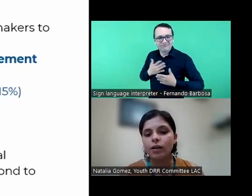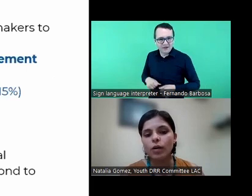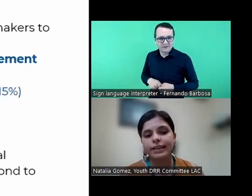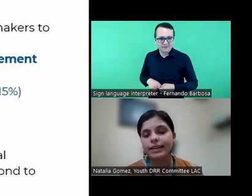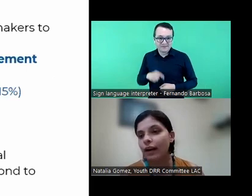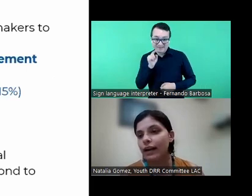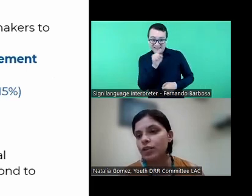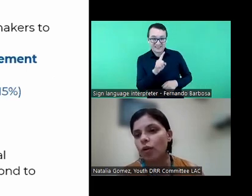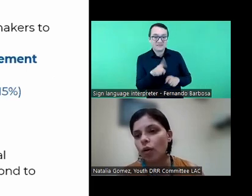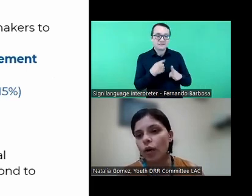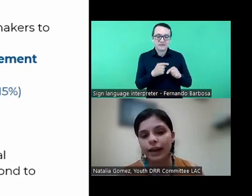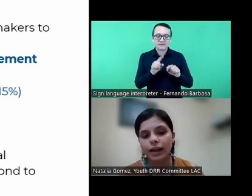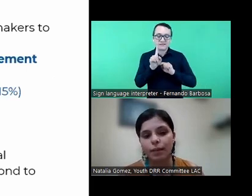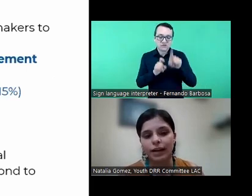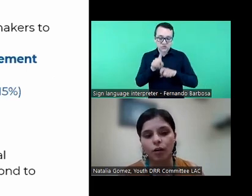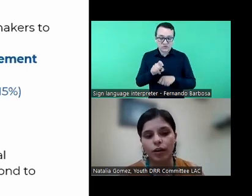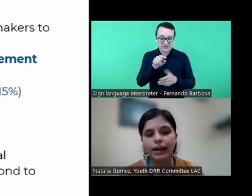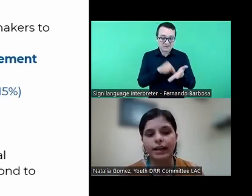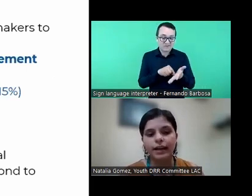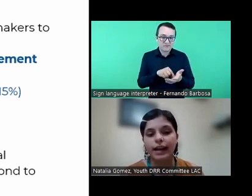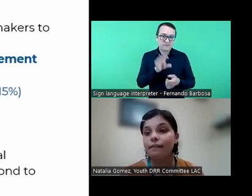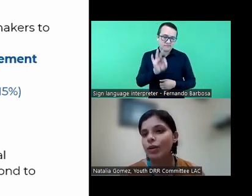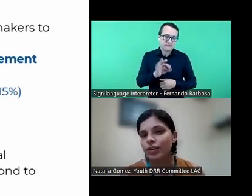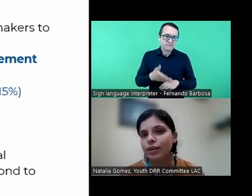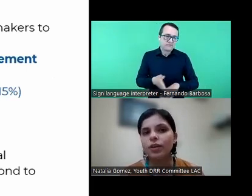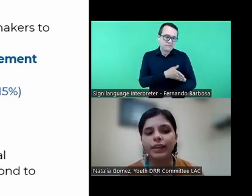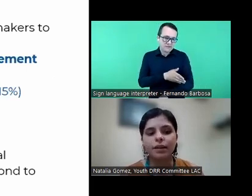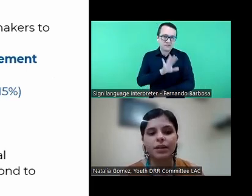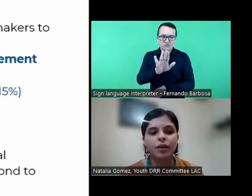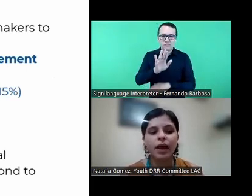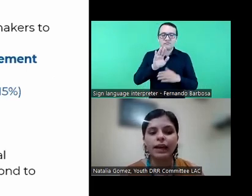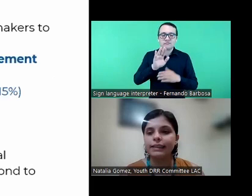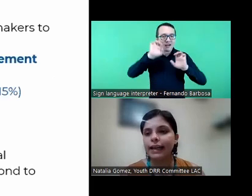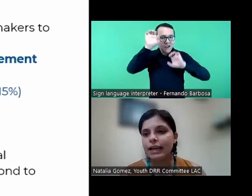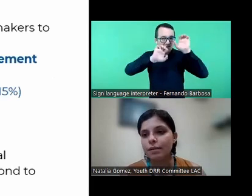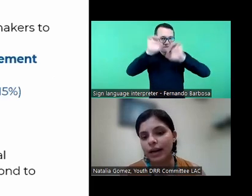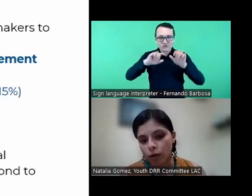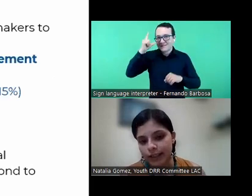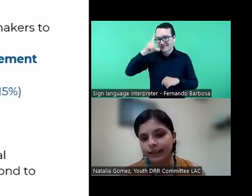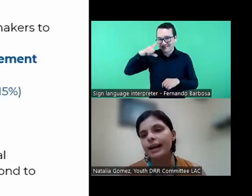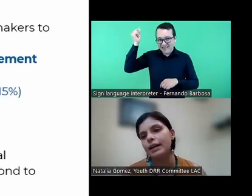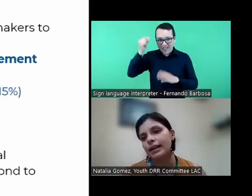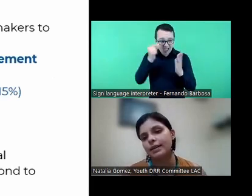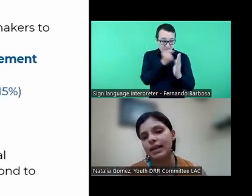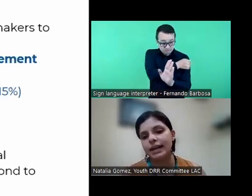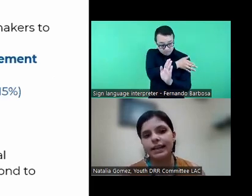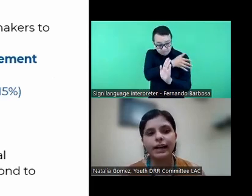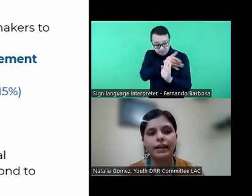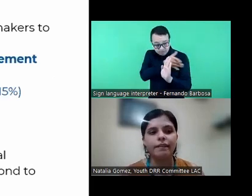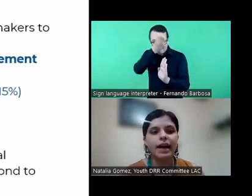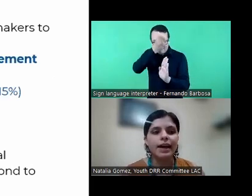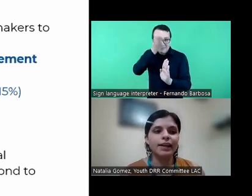also here, I have some other results of the survey that was performed in the midterm assessment frame,